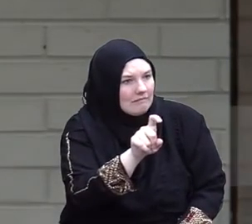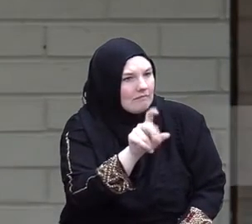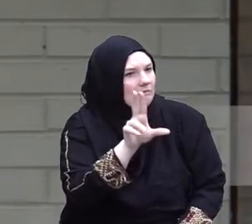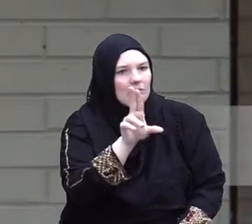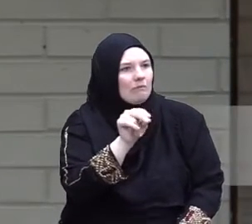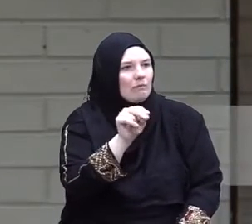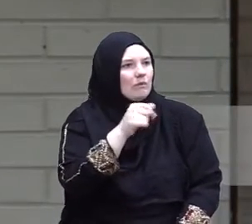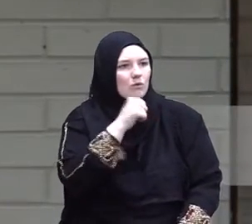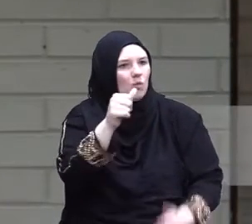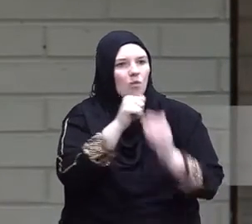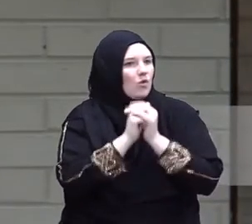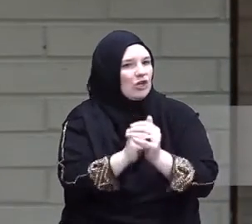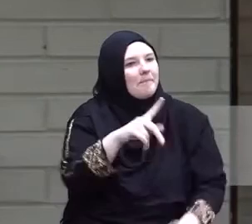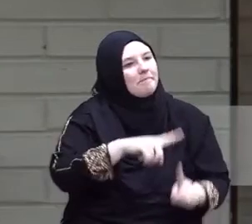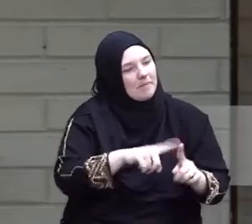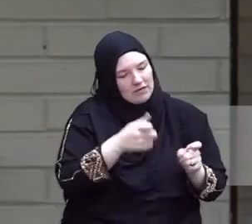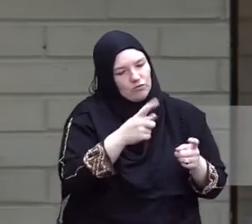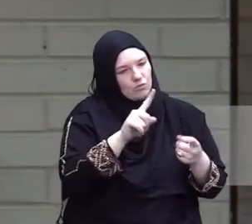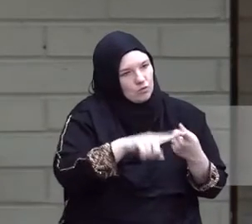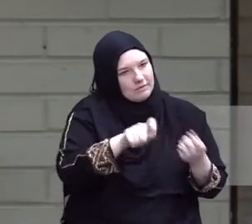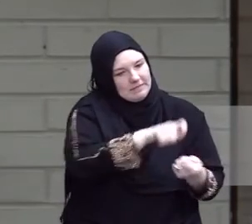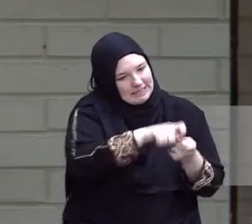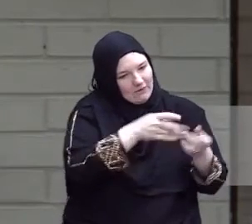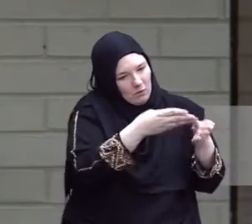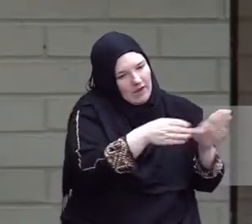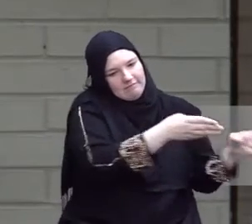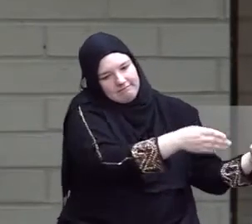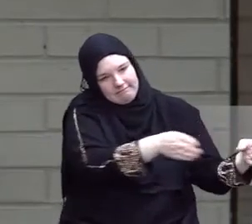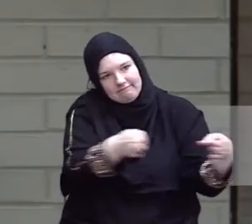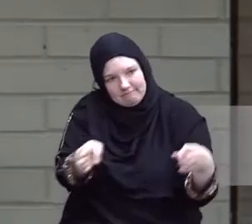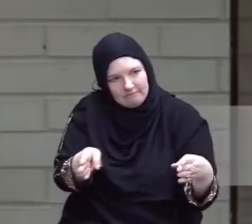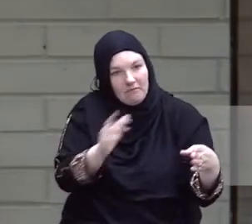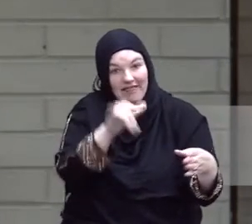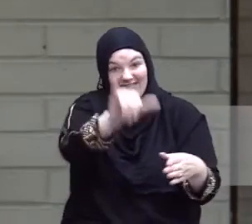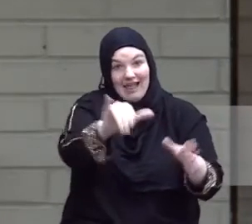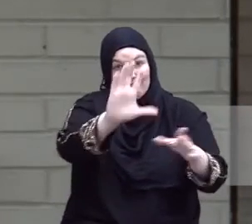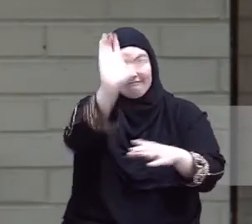Likewise, angels were not instructed to worship Adam,